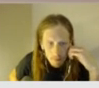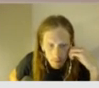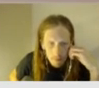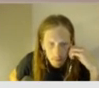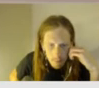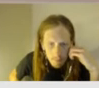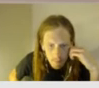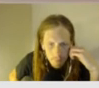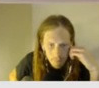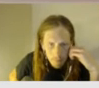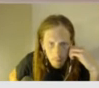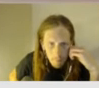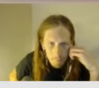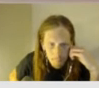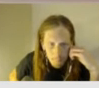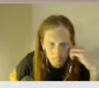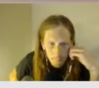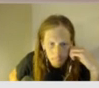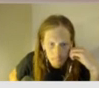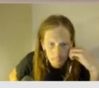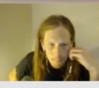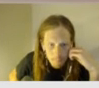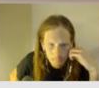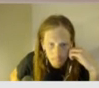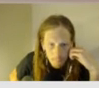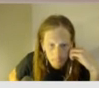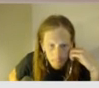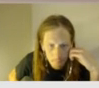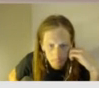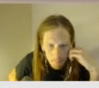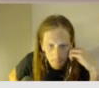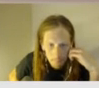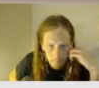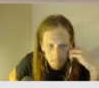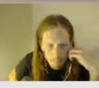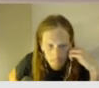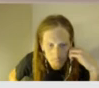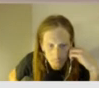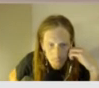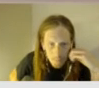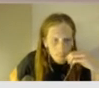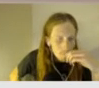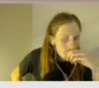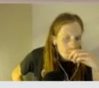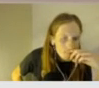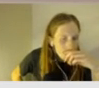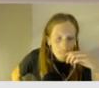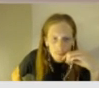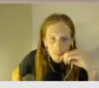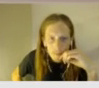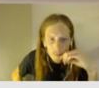so, yeah, I think in Houston, though, people are pretty cool. I mean, I know there's photographers